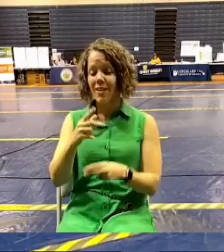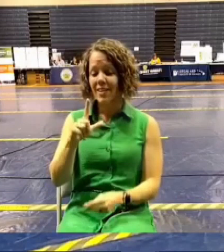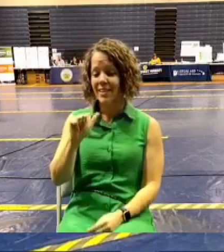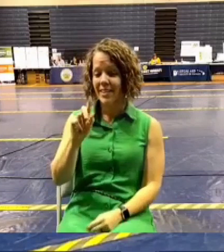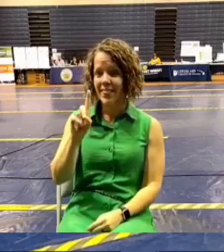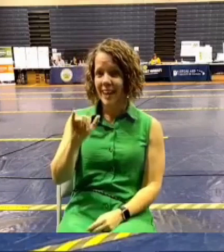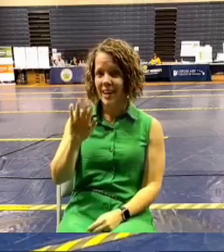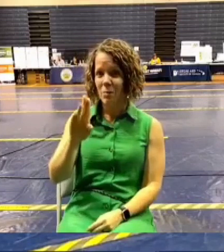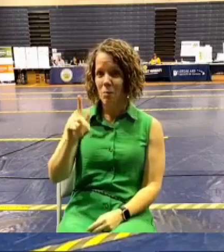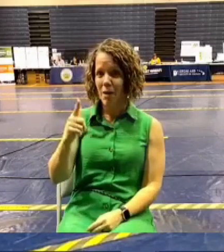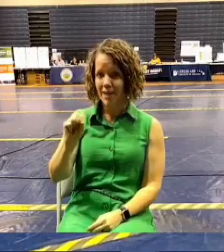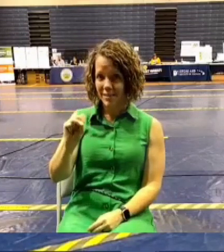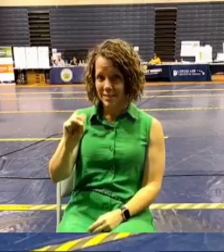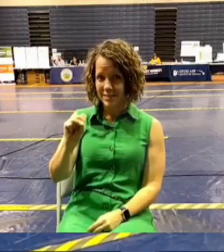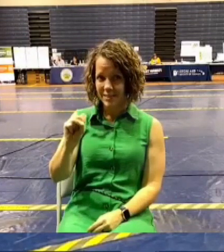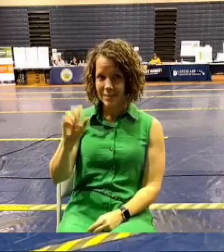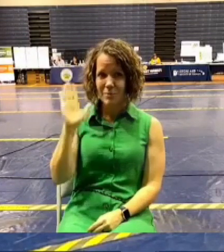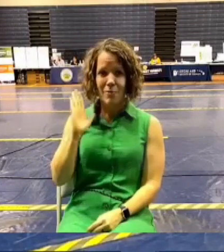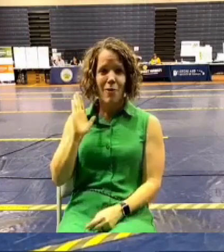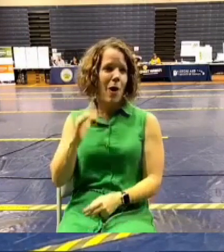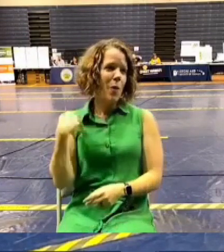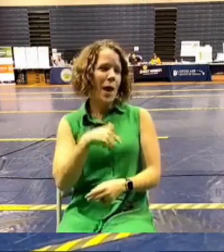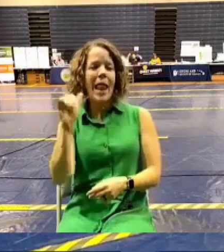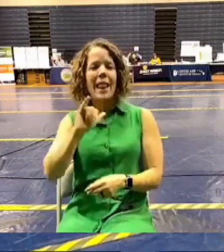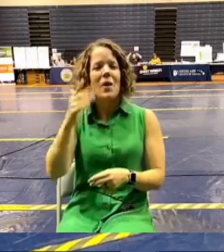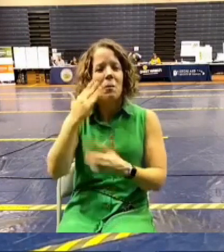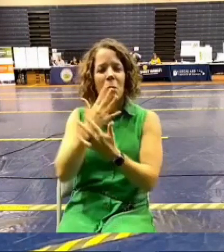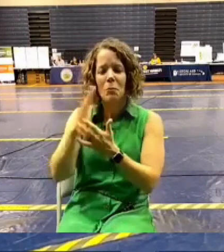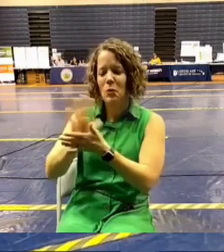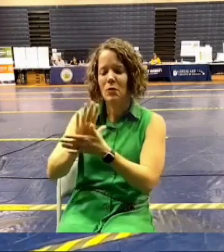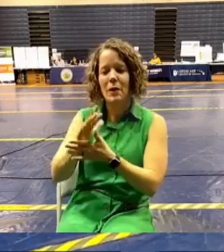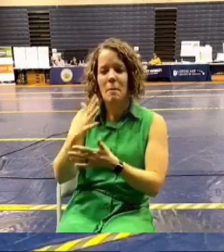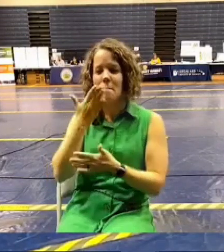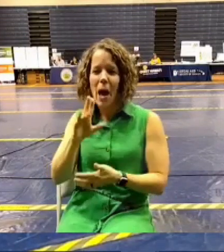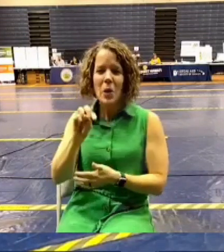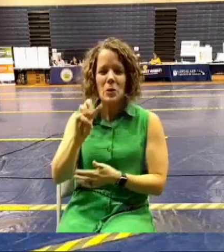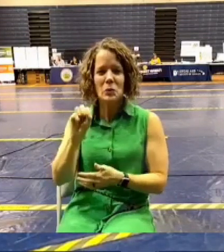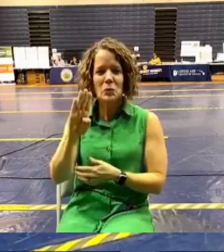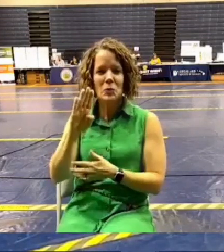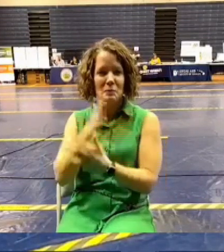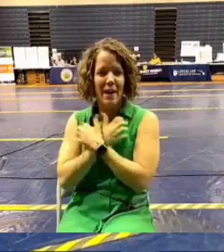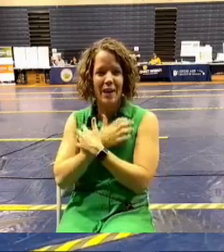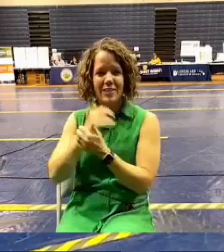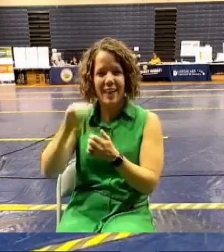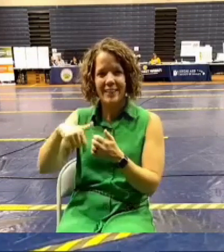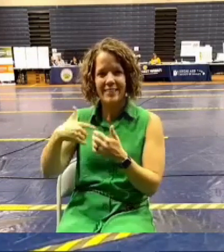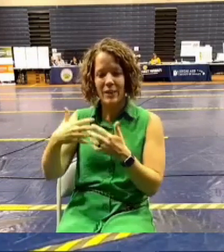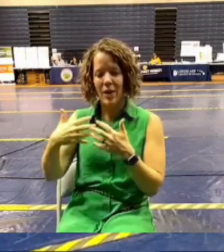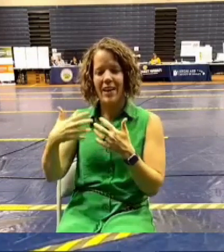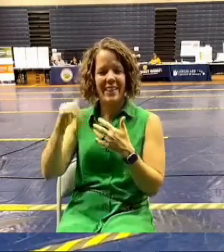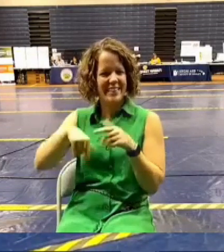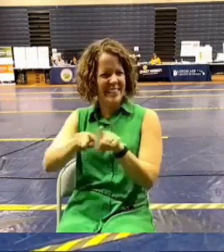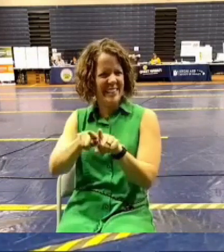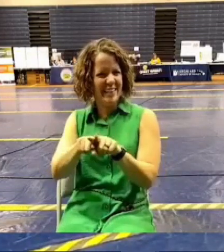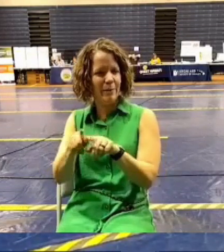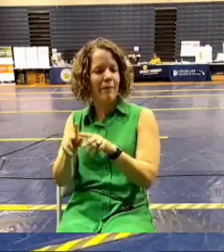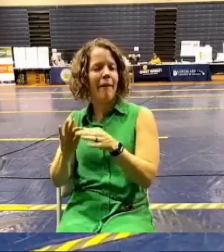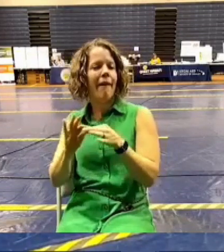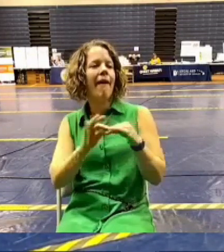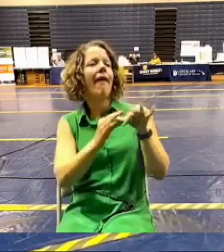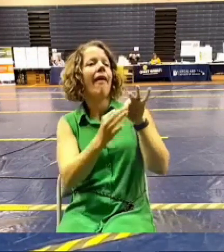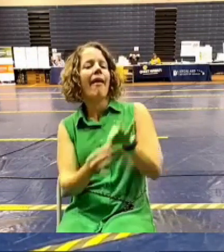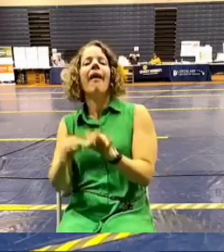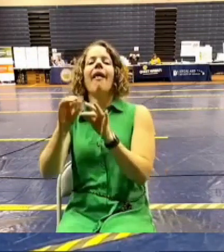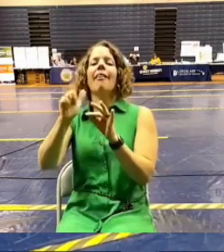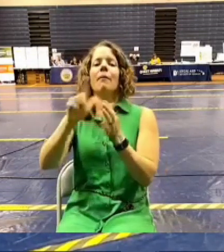And way back when we were the Bad News Bears, and it later became the Lahaina Luna softball team. They were